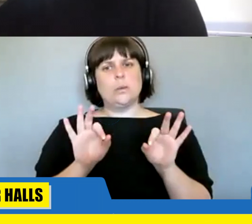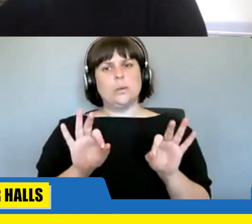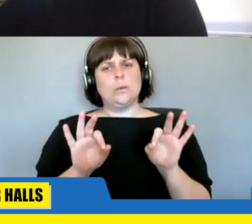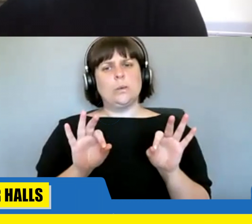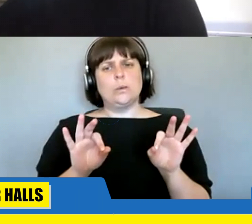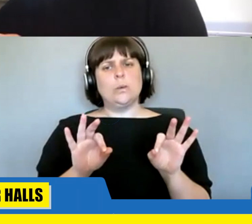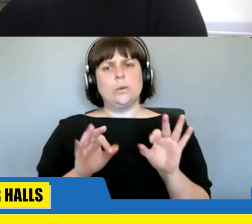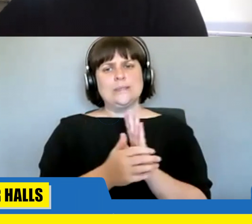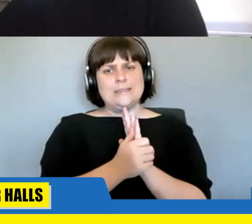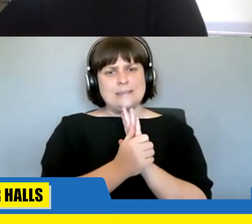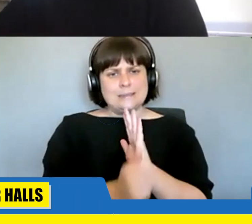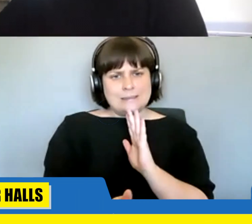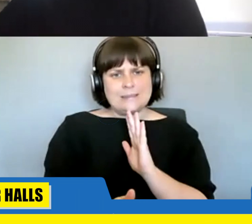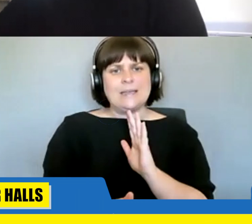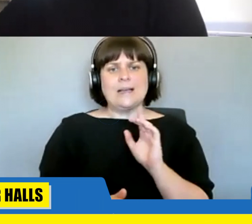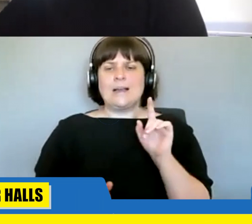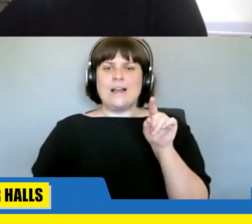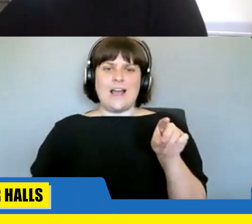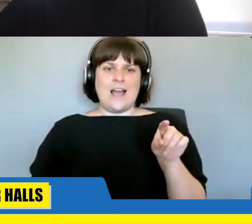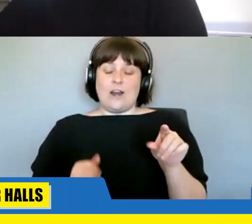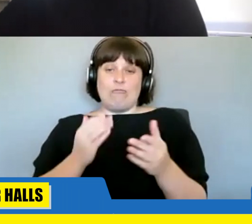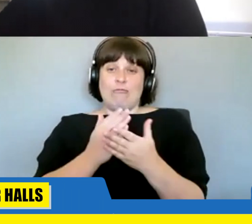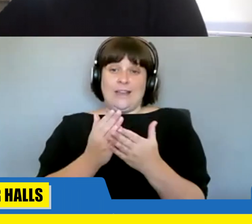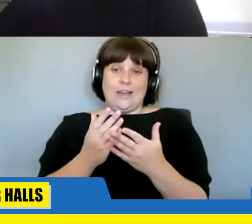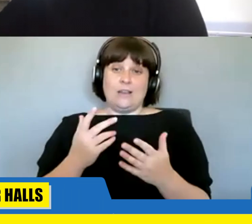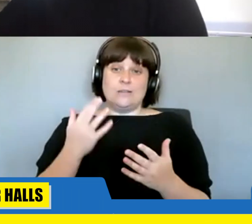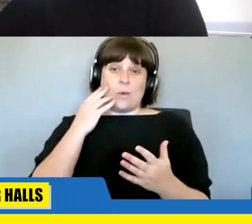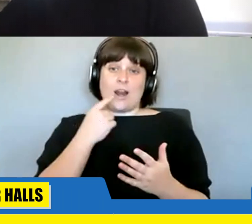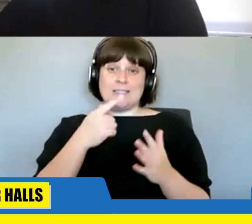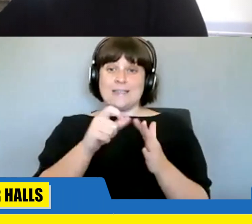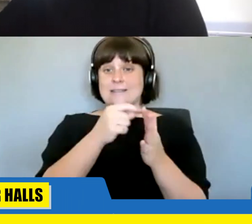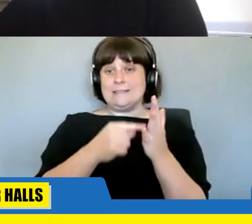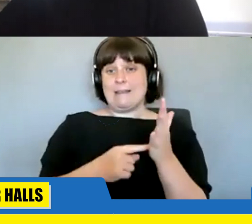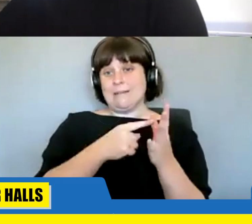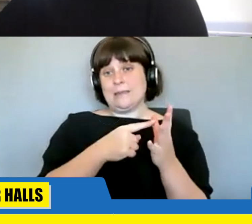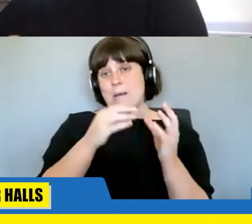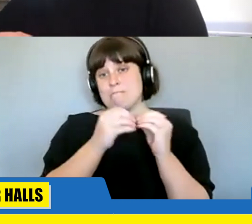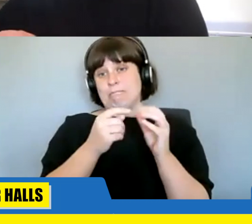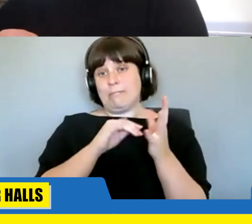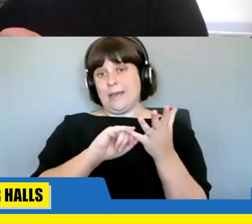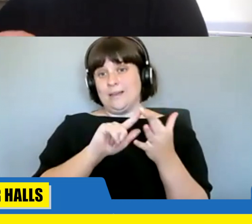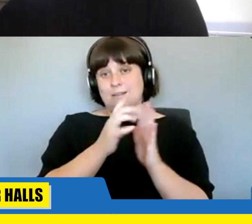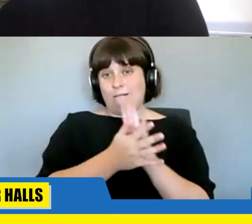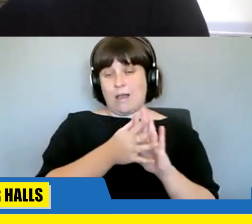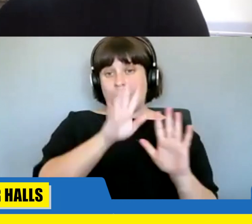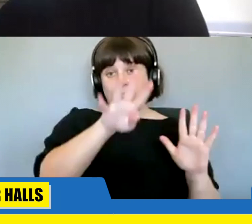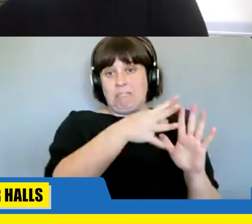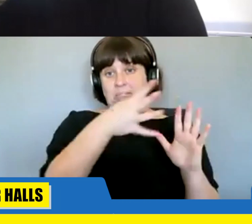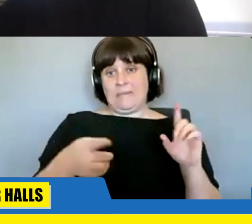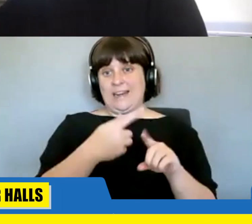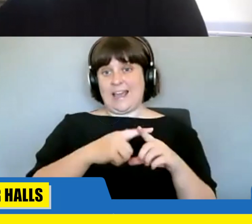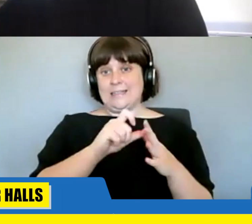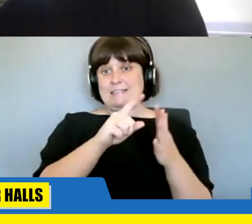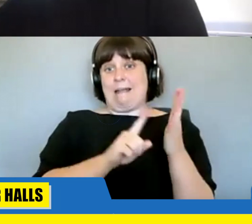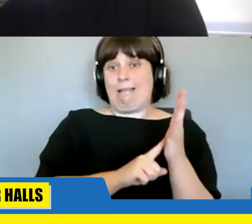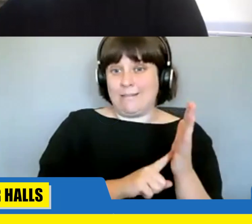I'm calling it something very grand. It's not an Excel spreadsheet like anyone else who has a bit of an amateur database, but it's a